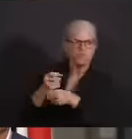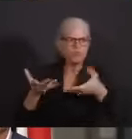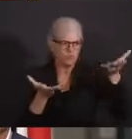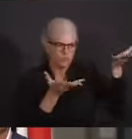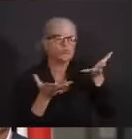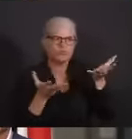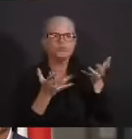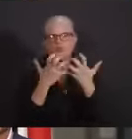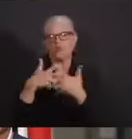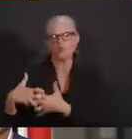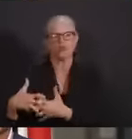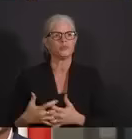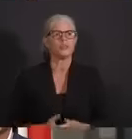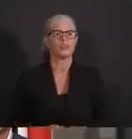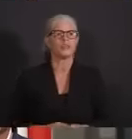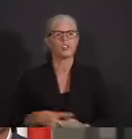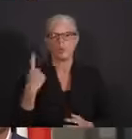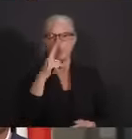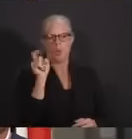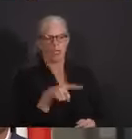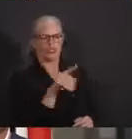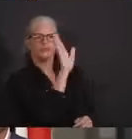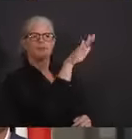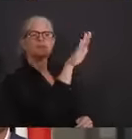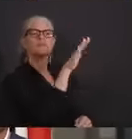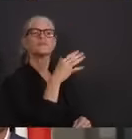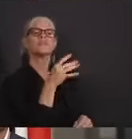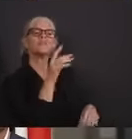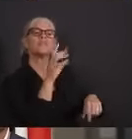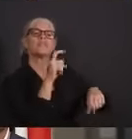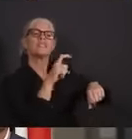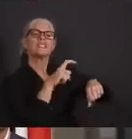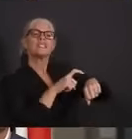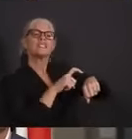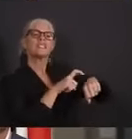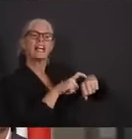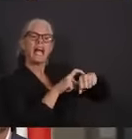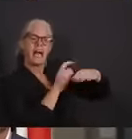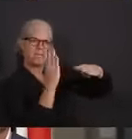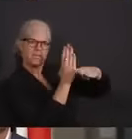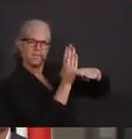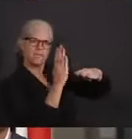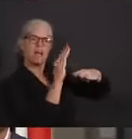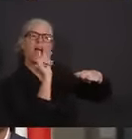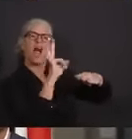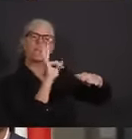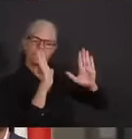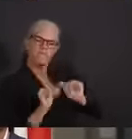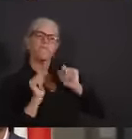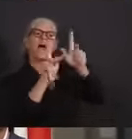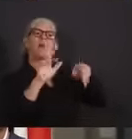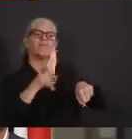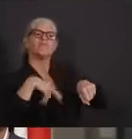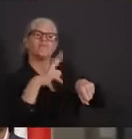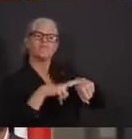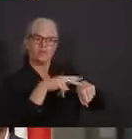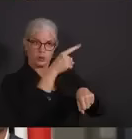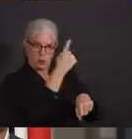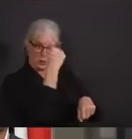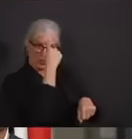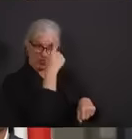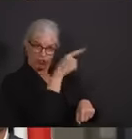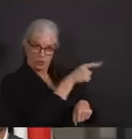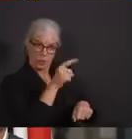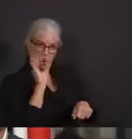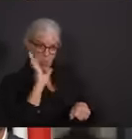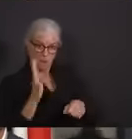Guthrie, in terms of the timeline of recovery, and last time with Helene, you were able to get search and rescue units kind of out